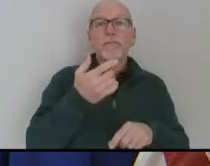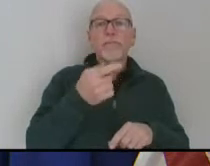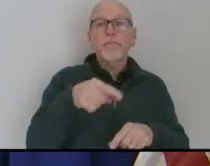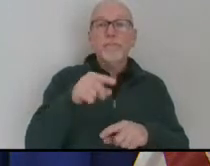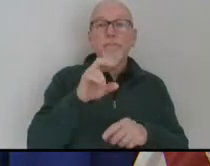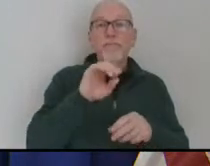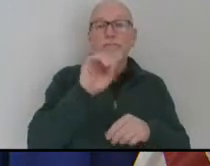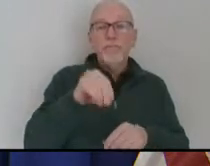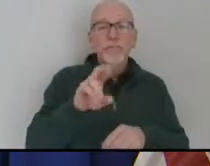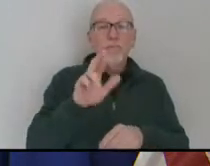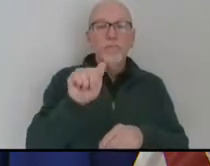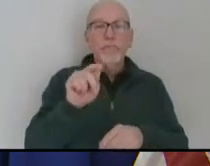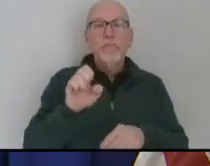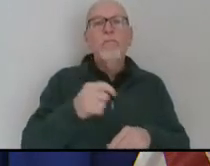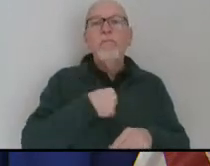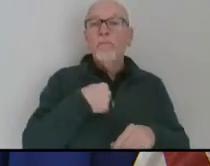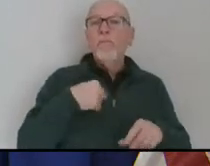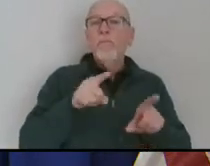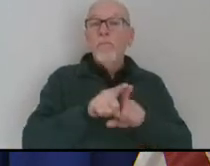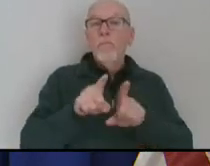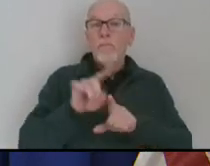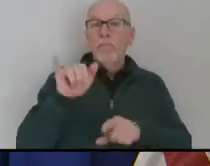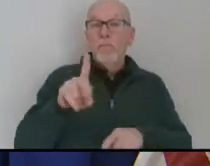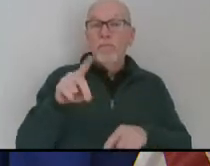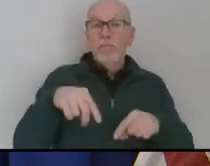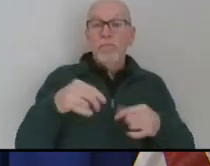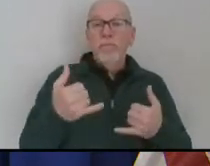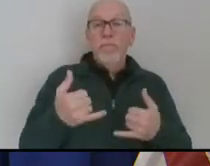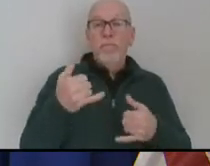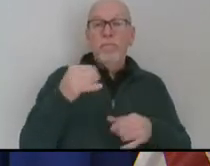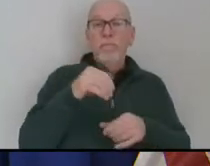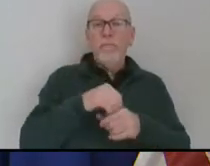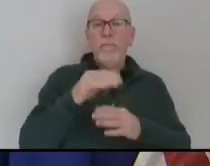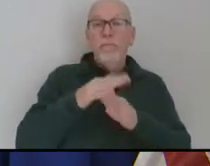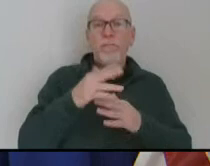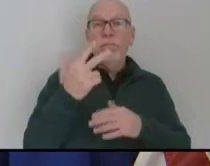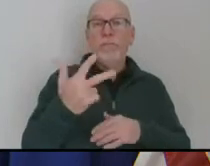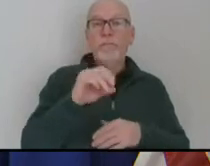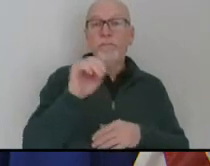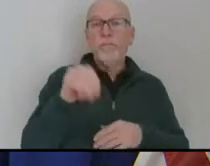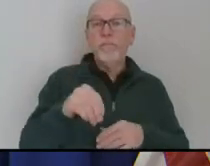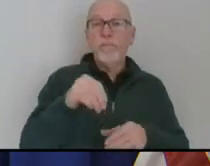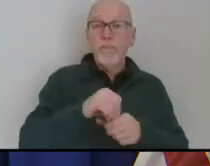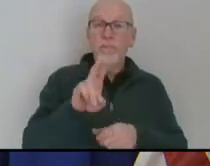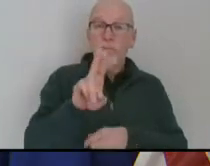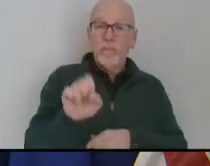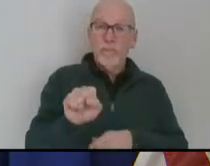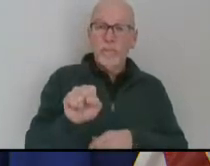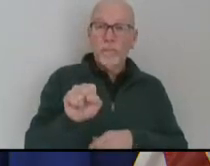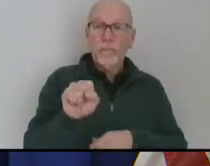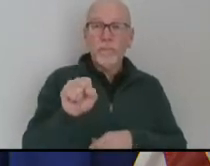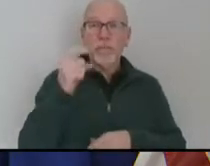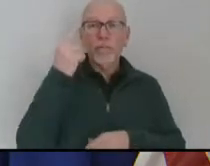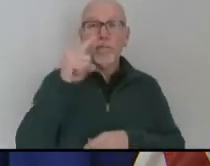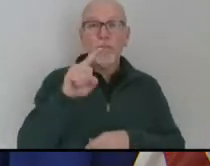rates. We're also, Indiana now ranks in the top 3 in the nation for the Lilly,